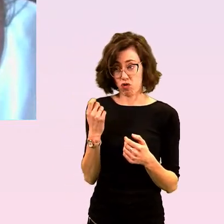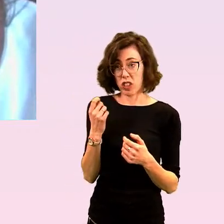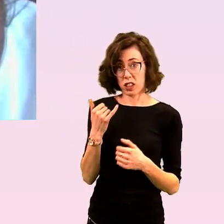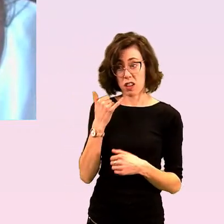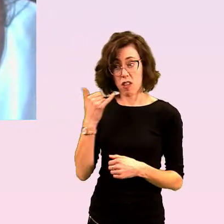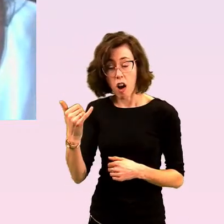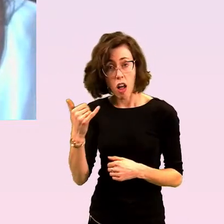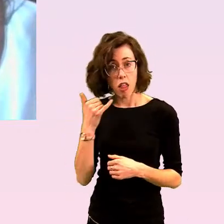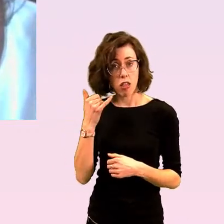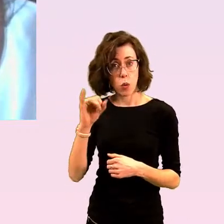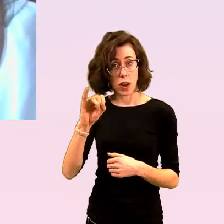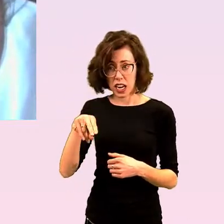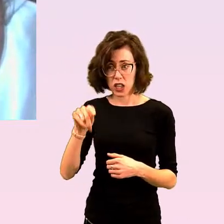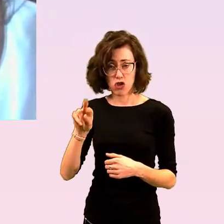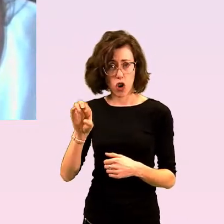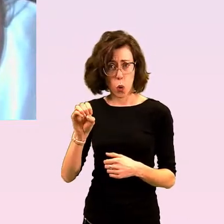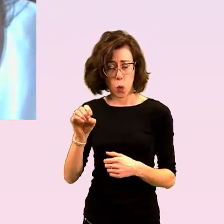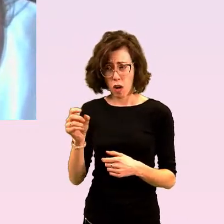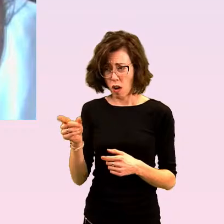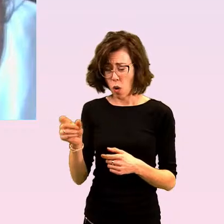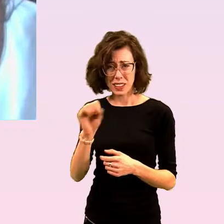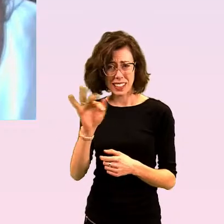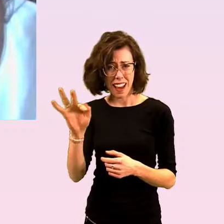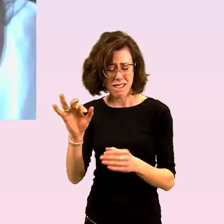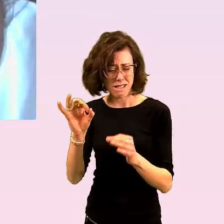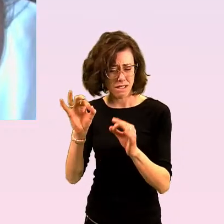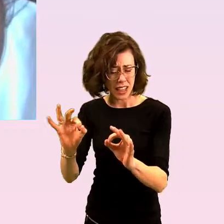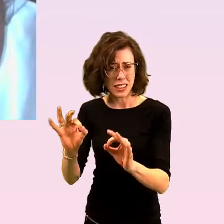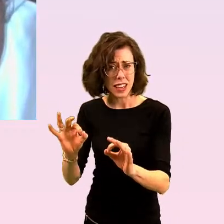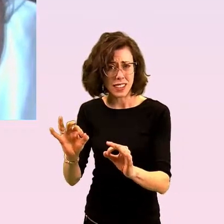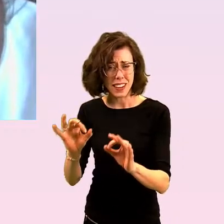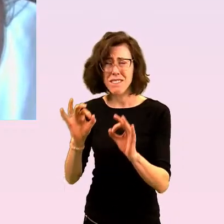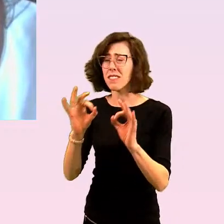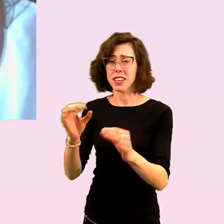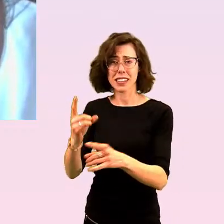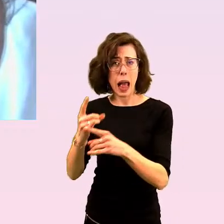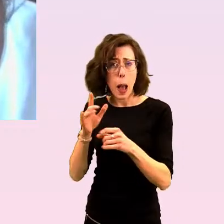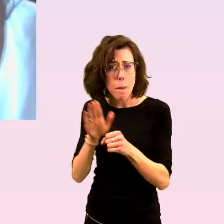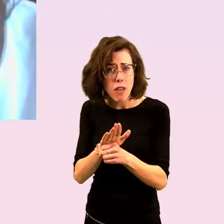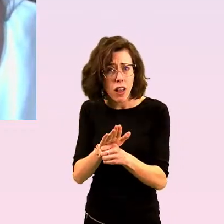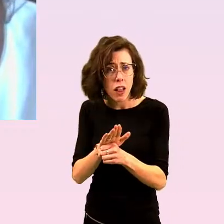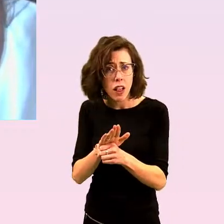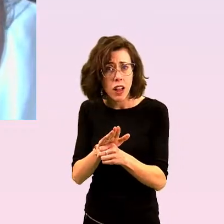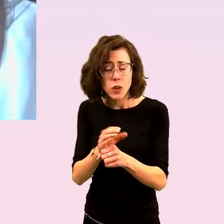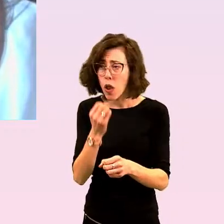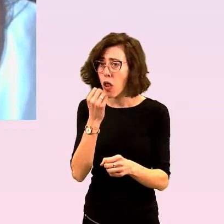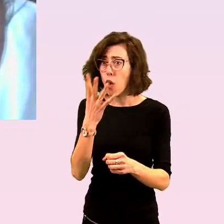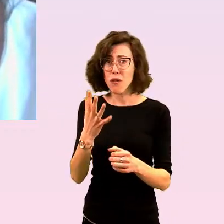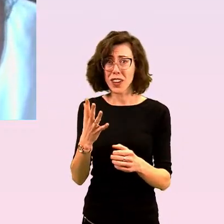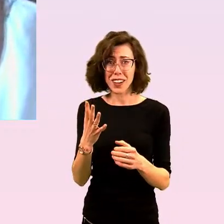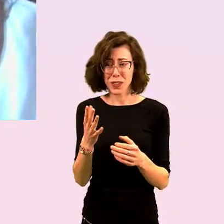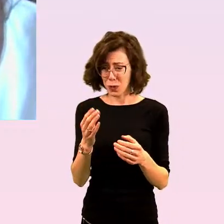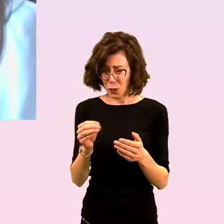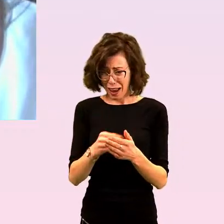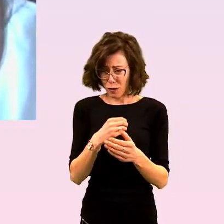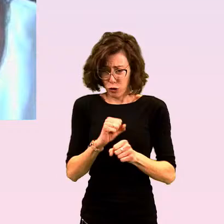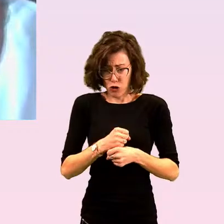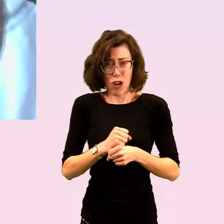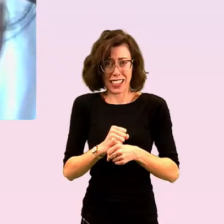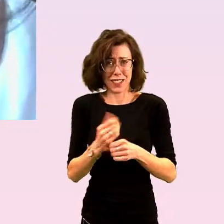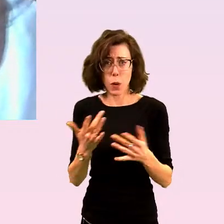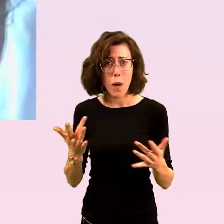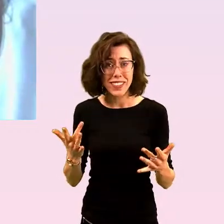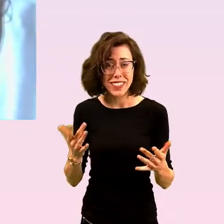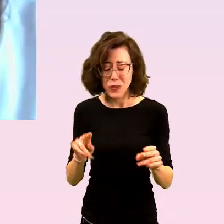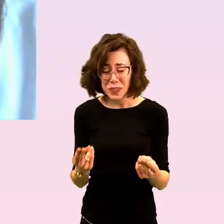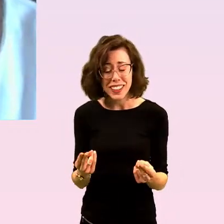receptive, they've been helpful, they've been absolutely fantastic. So it was a nice change to not have to stress and not have to worry about that. Shauna, I'm going to go back to you with the same